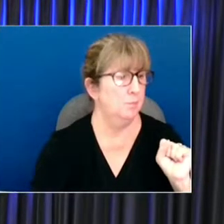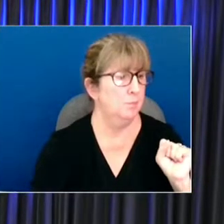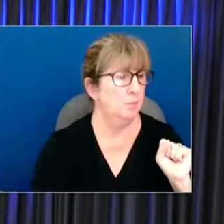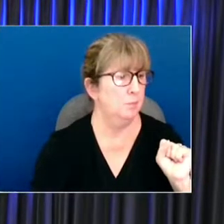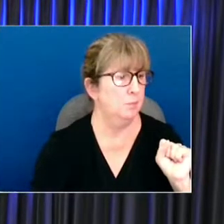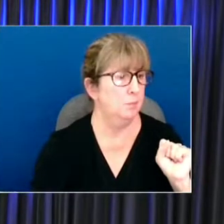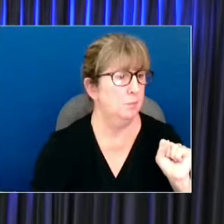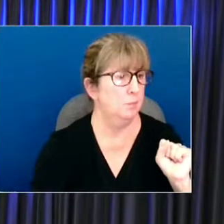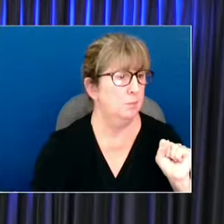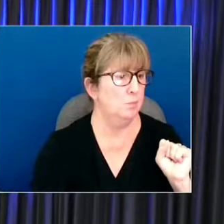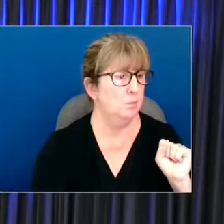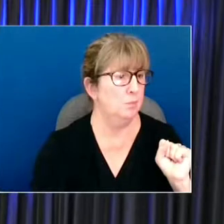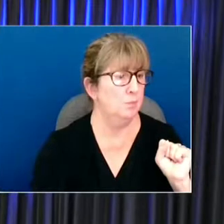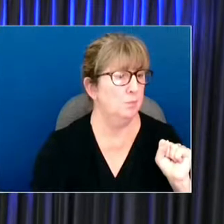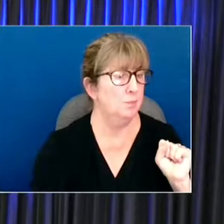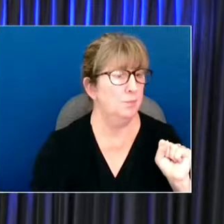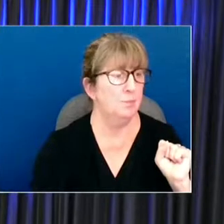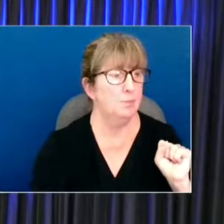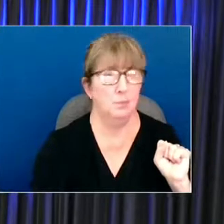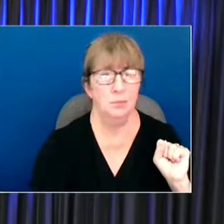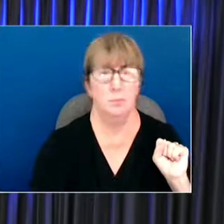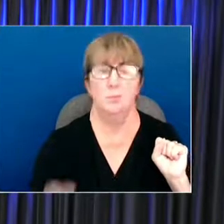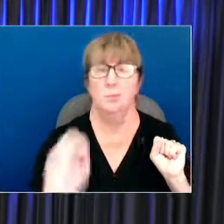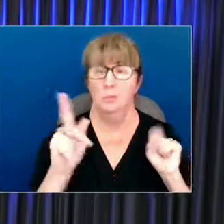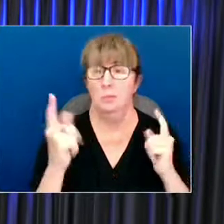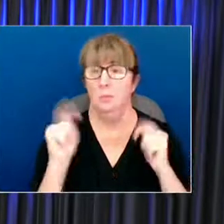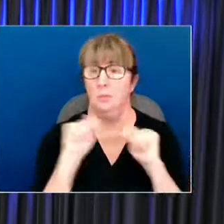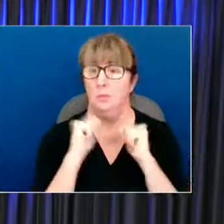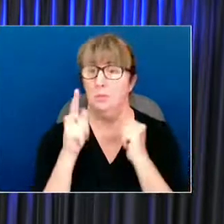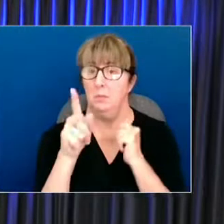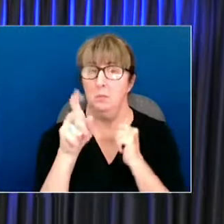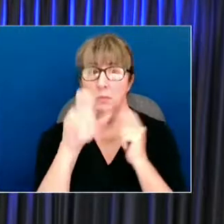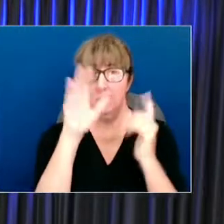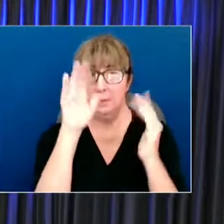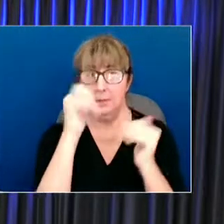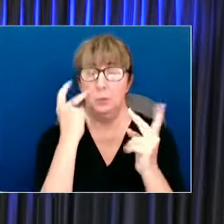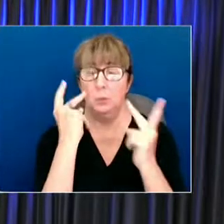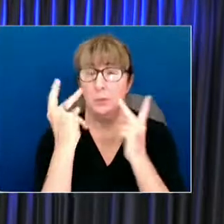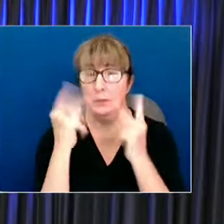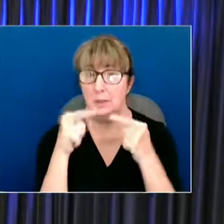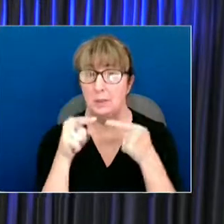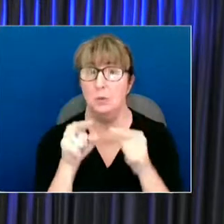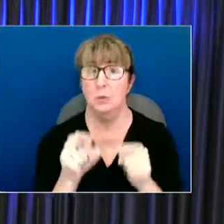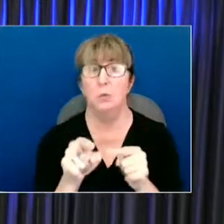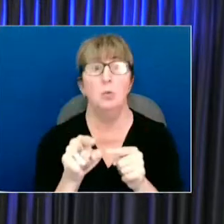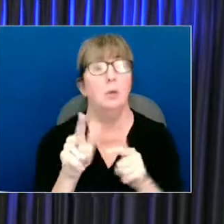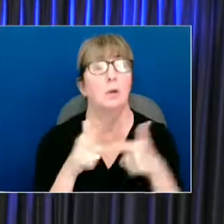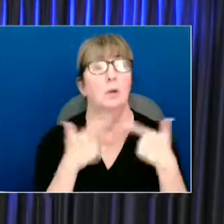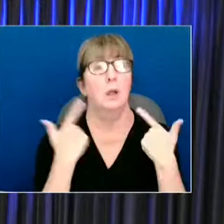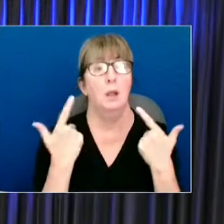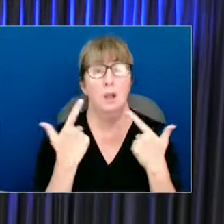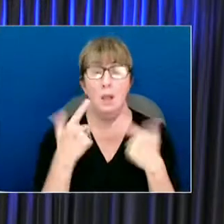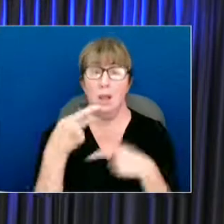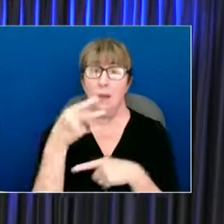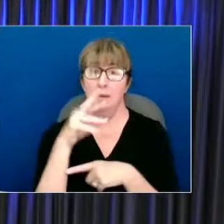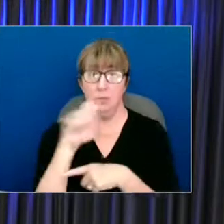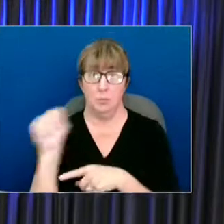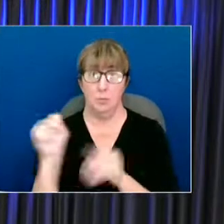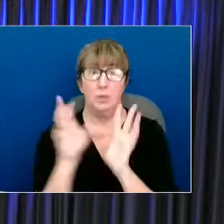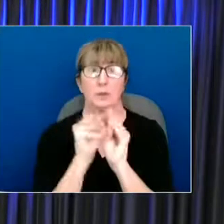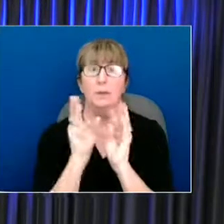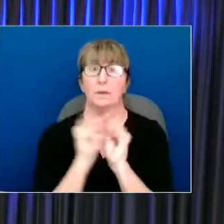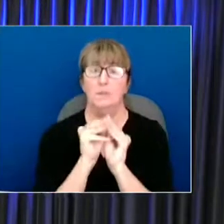Excellent. So, team, that's what you should expect to see during a live press conference is the layout that's currently